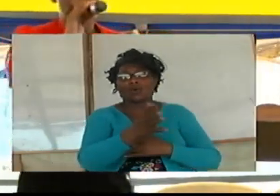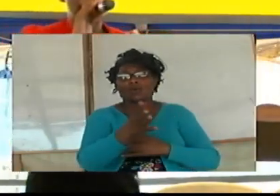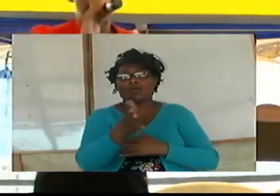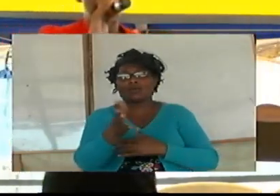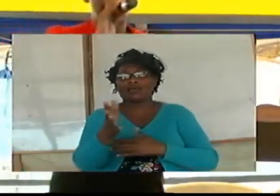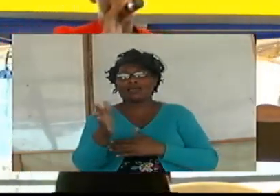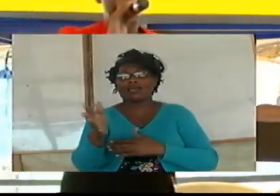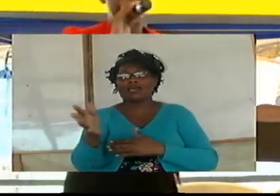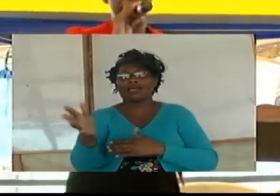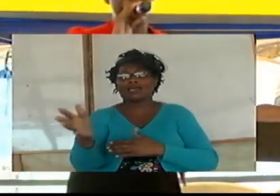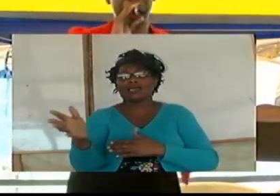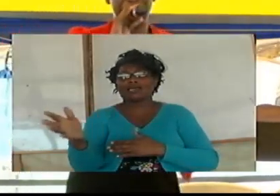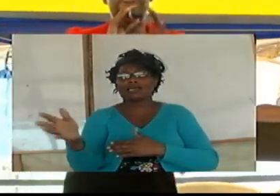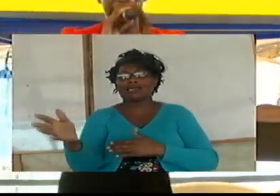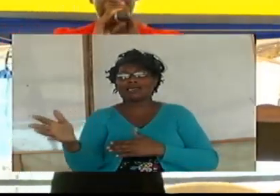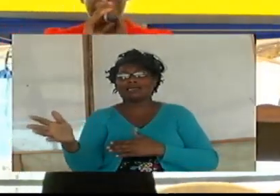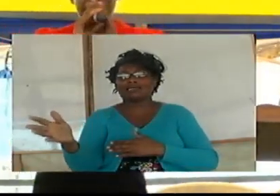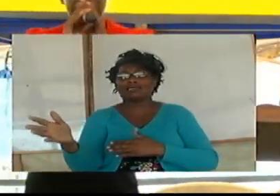away.